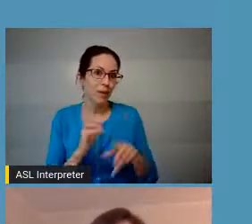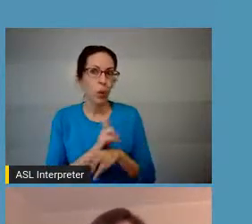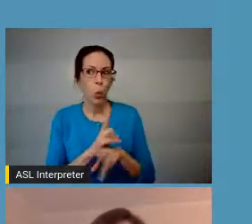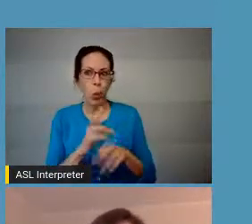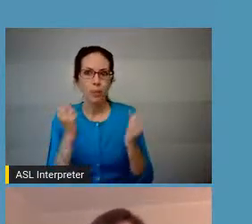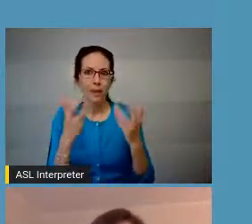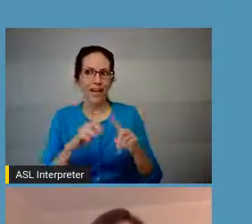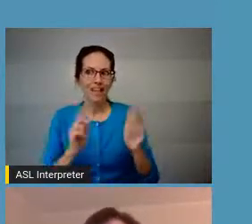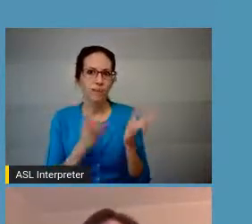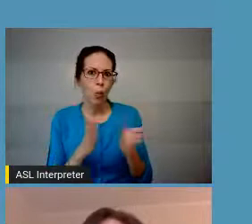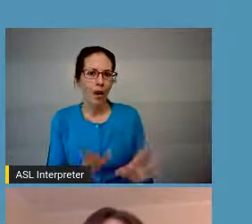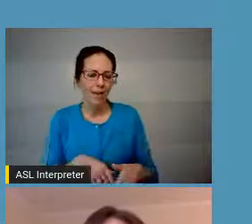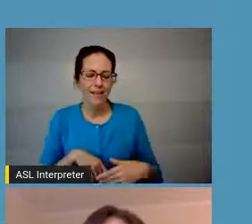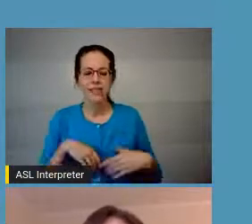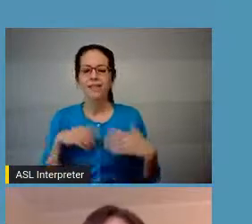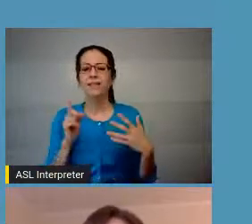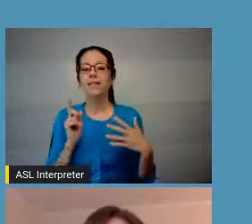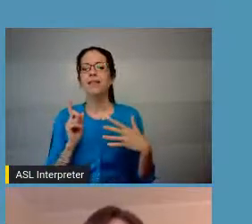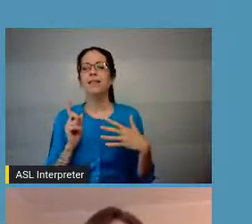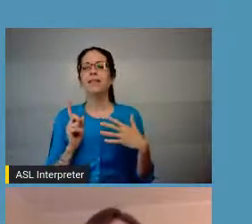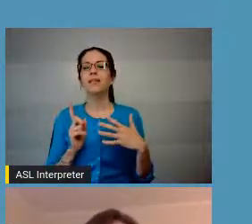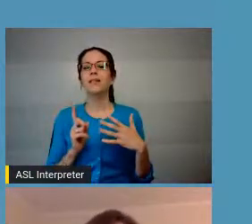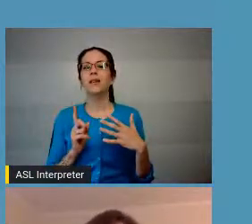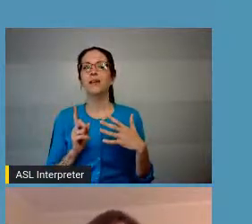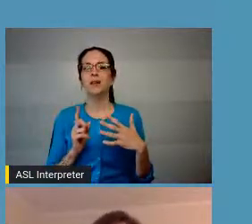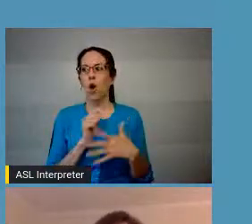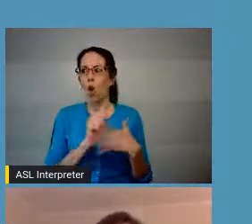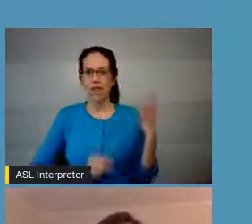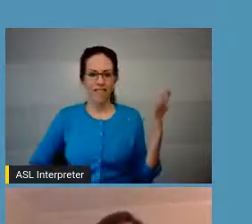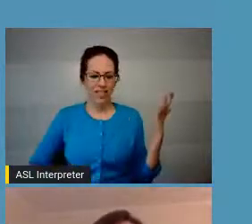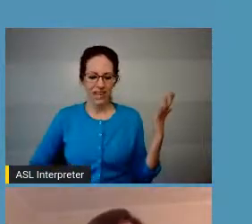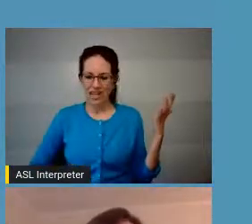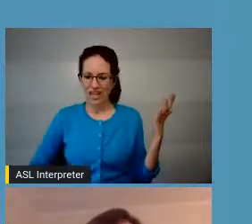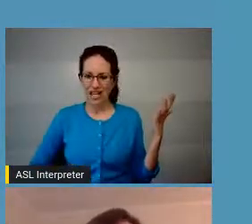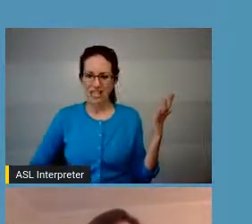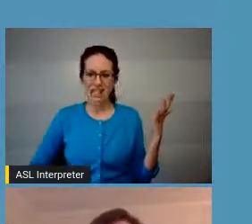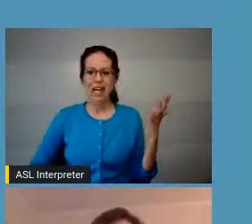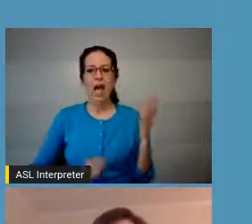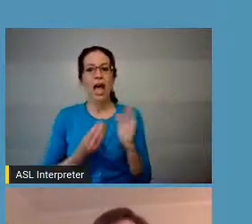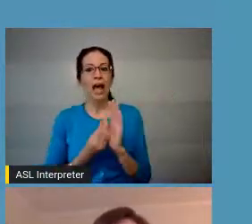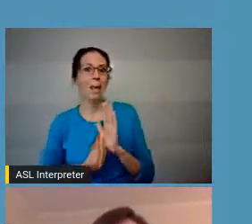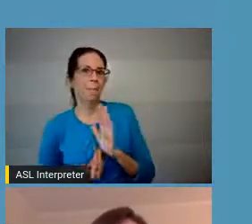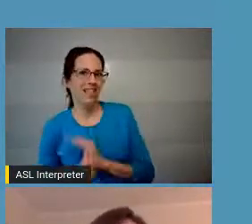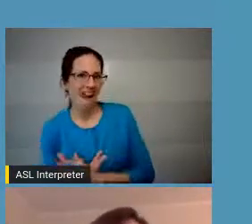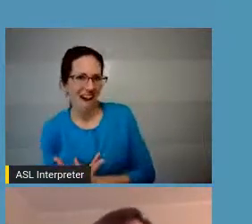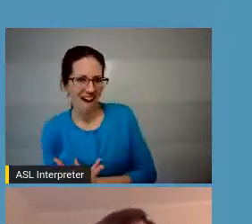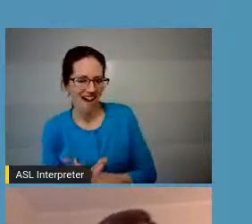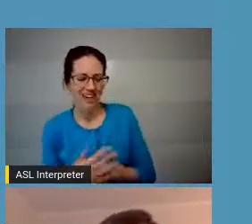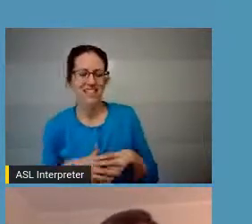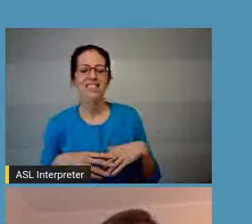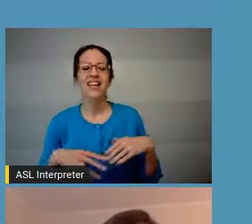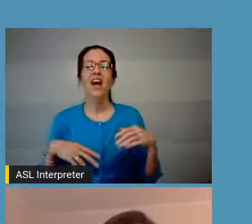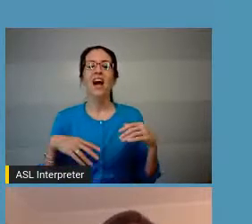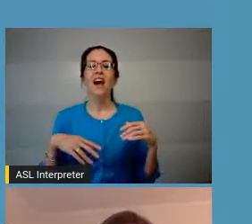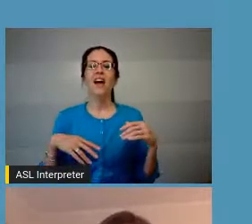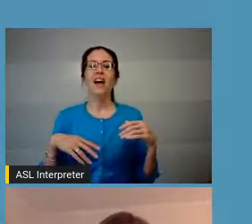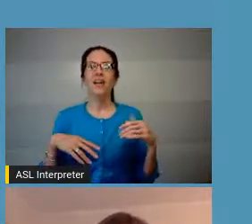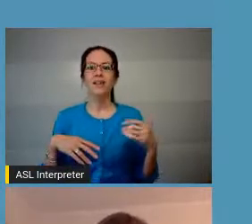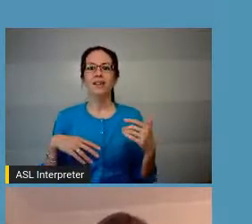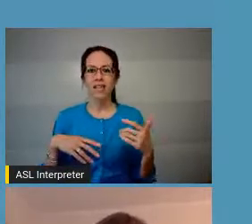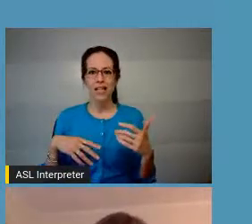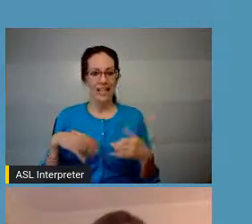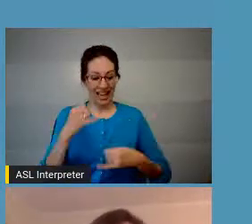kinds of settings. All of this to some extent implies, and so I'm going to make it explicit here, institutional